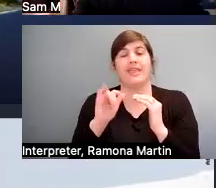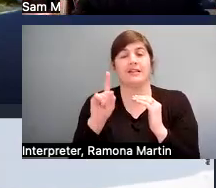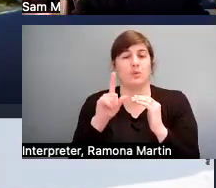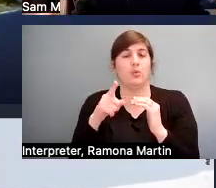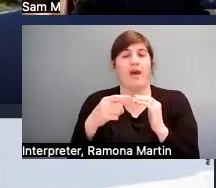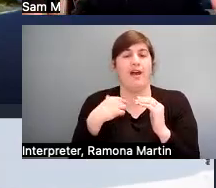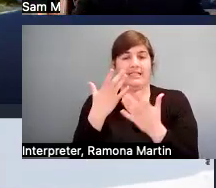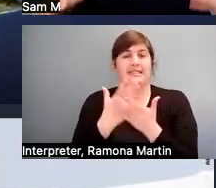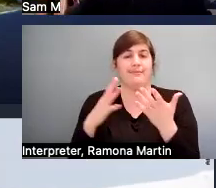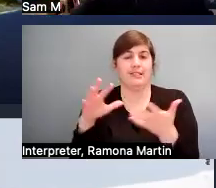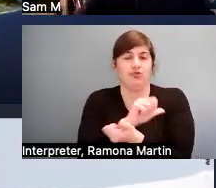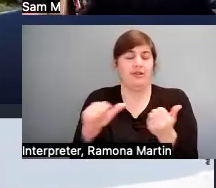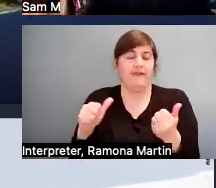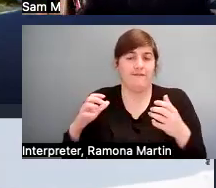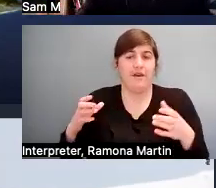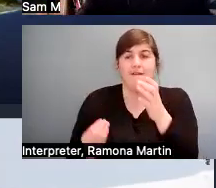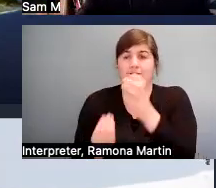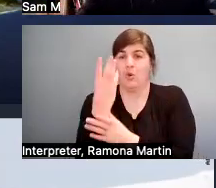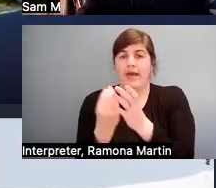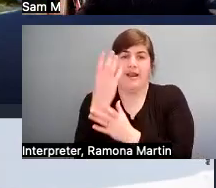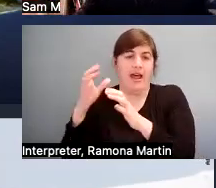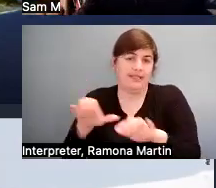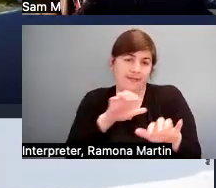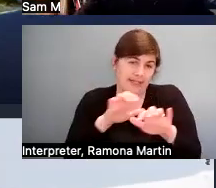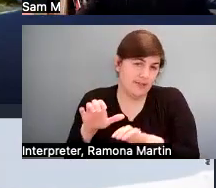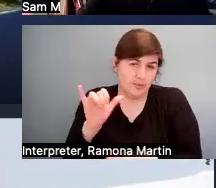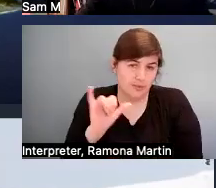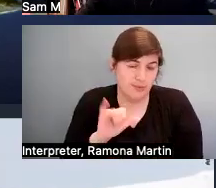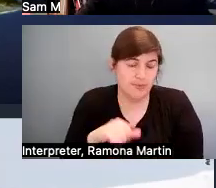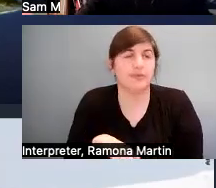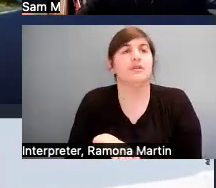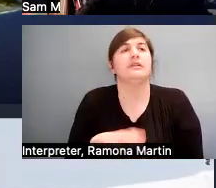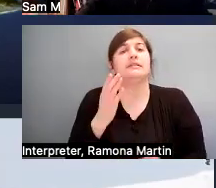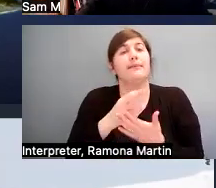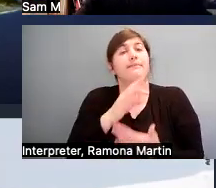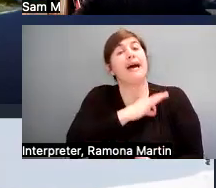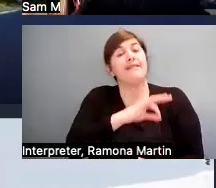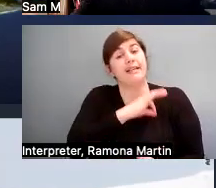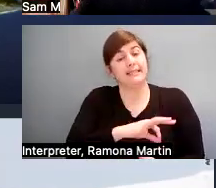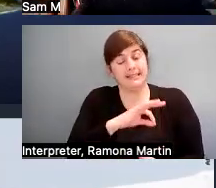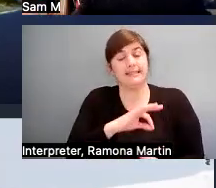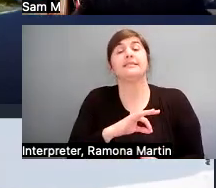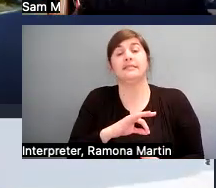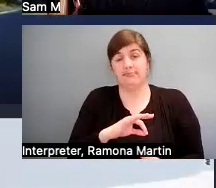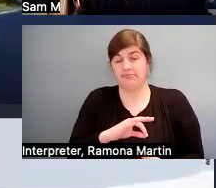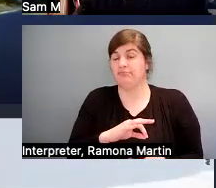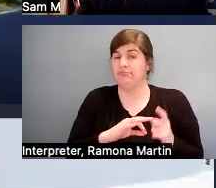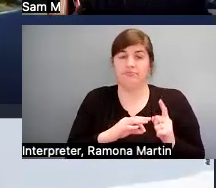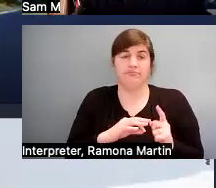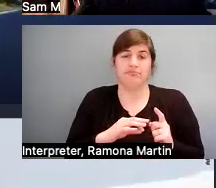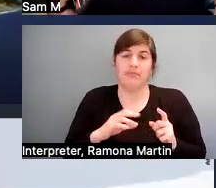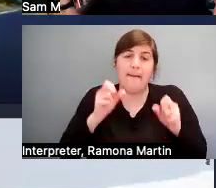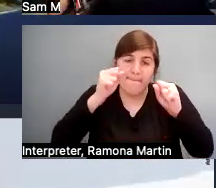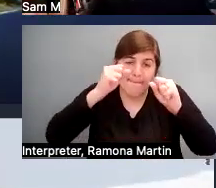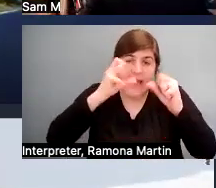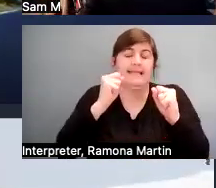volcanic activity. But it also makes land. So some of the benefits about volcanoes, first of all, they're incredible to see. They